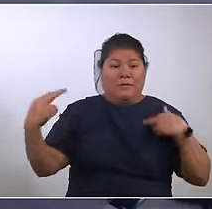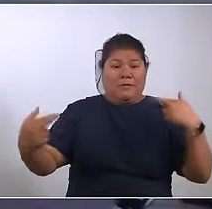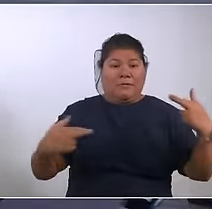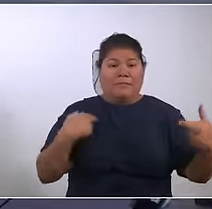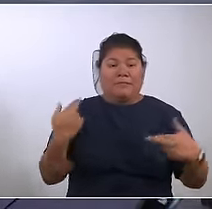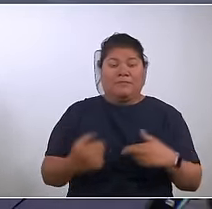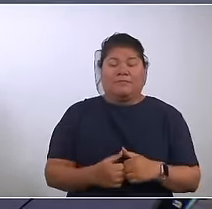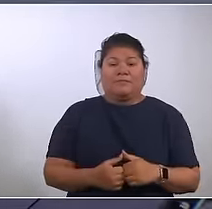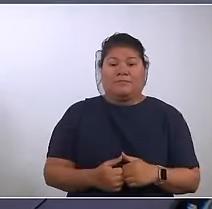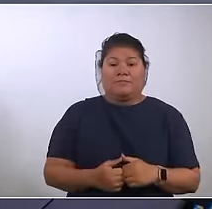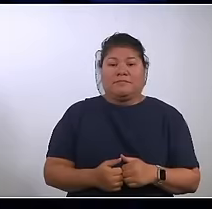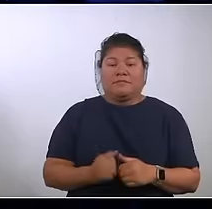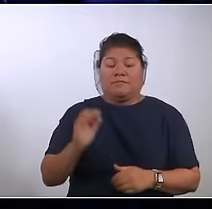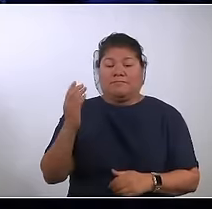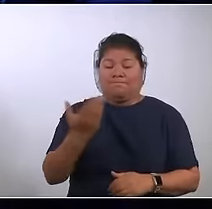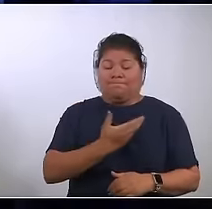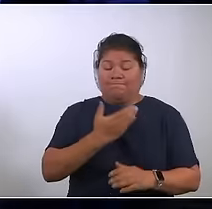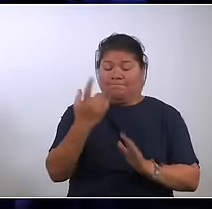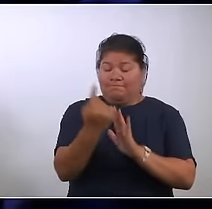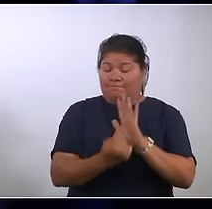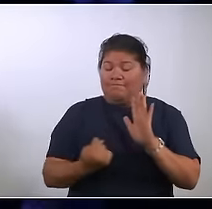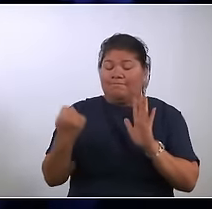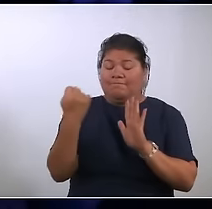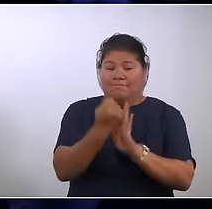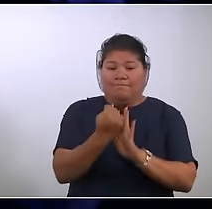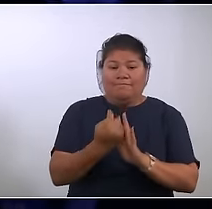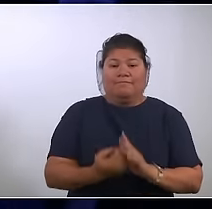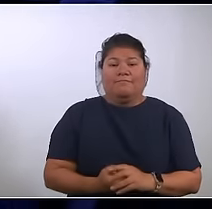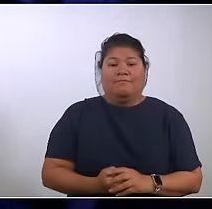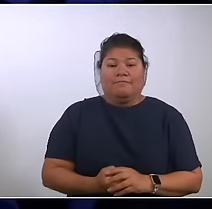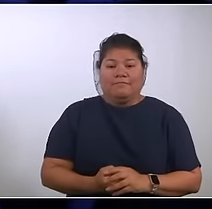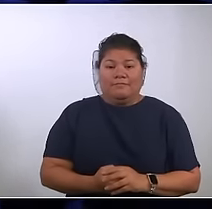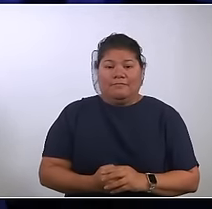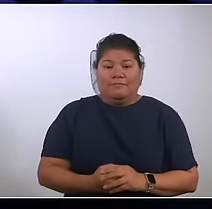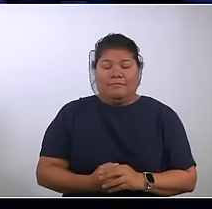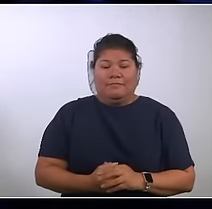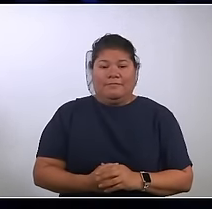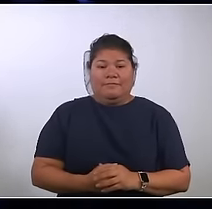revival, avivamiento. In our day, en nuestro día.